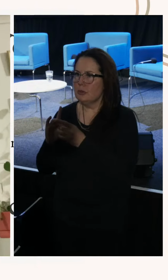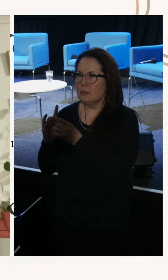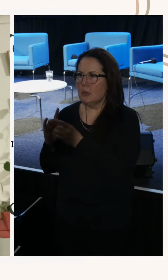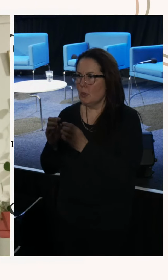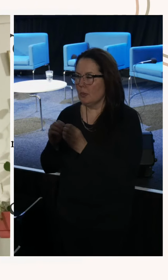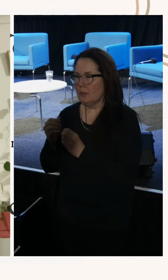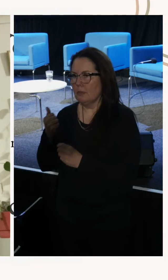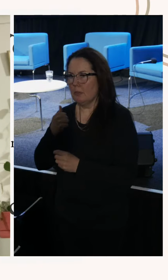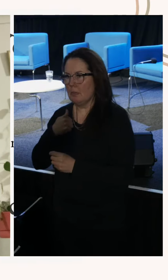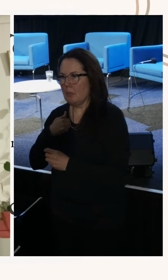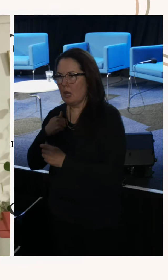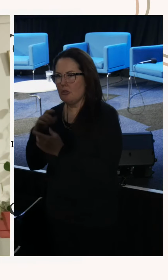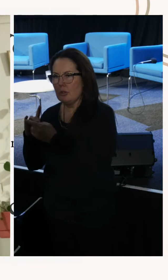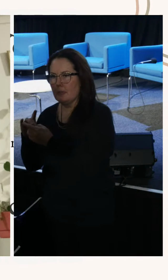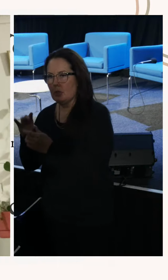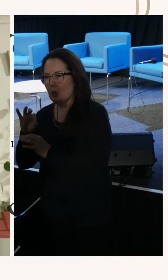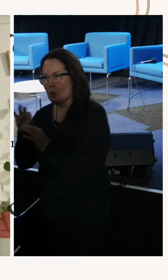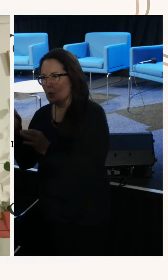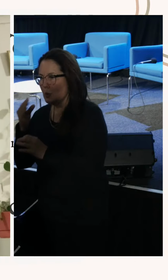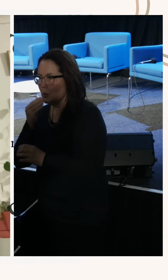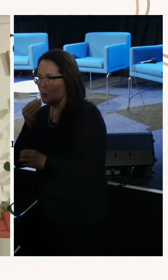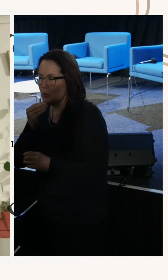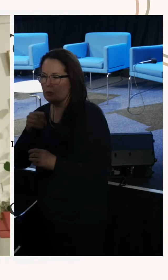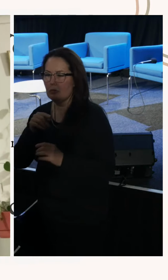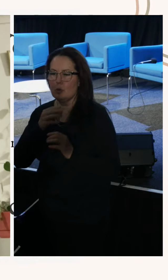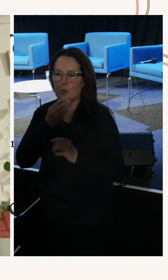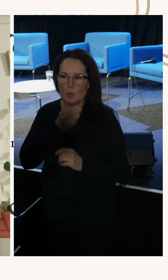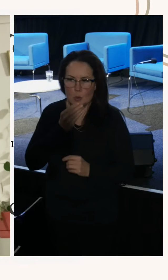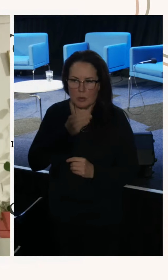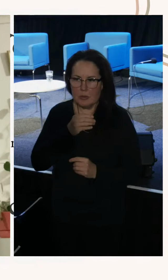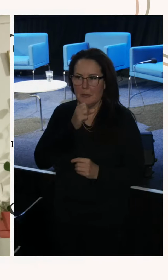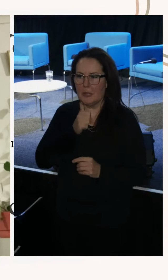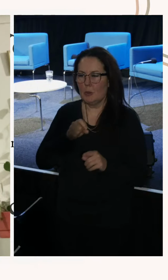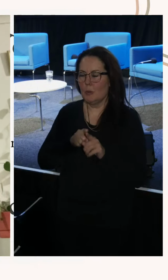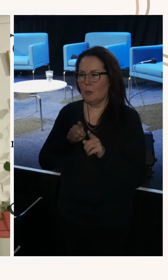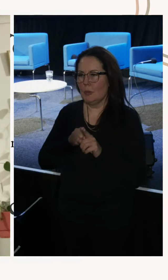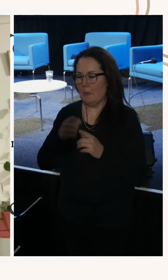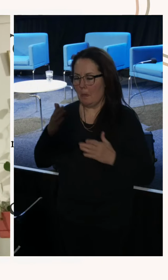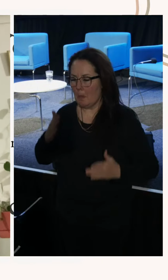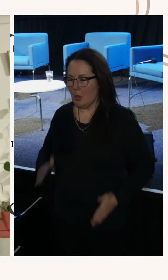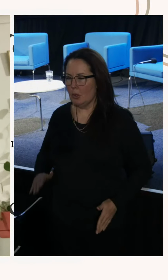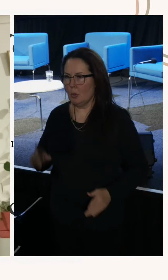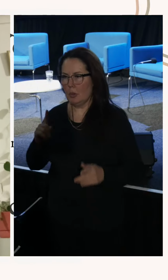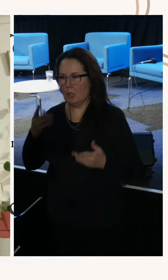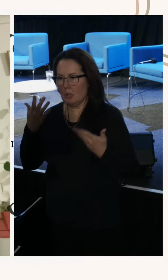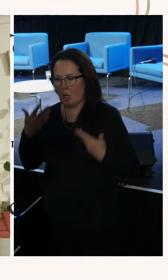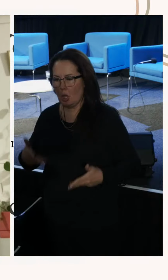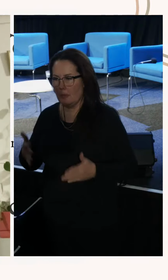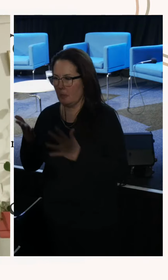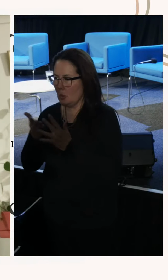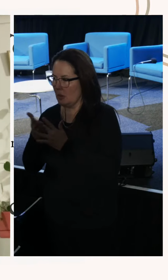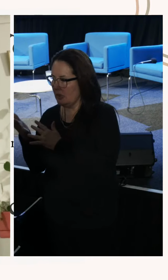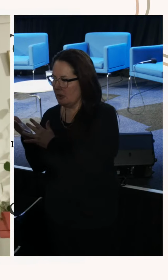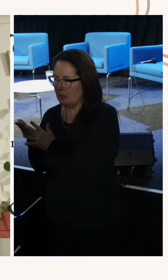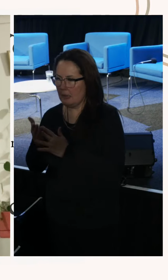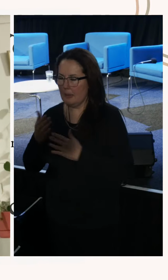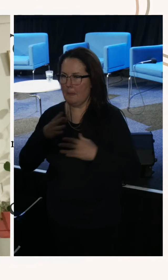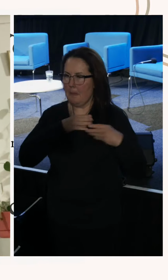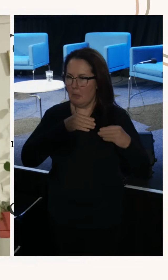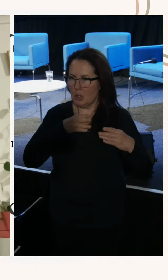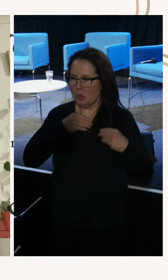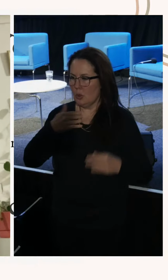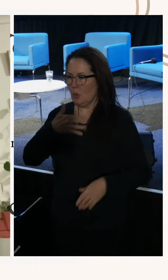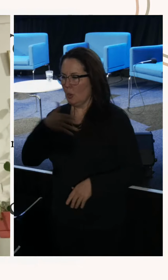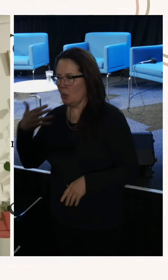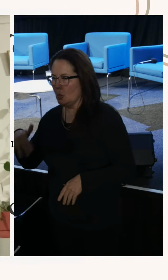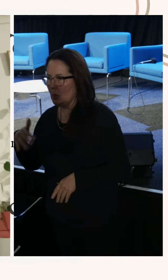and the Jews, the textures of the bodies and the love that has flown between us, the passions and the hurt, the ambiguities